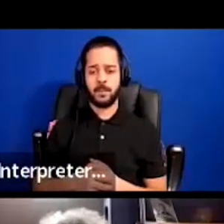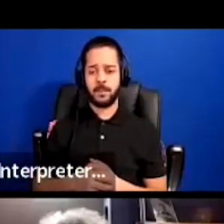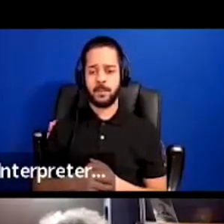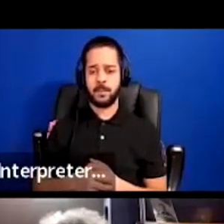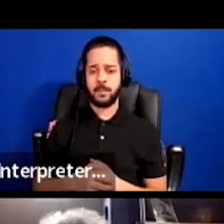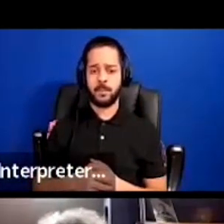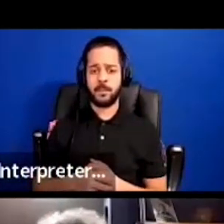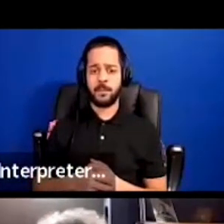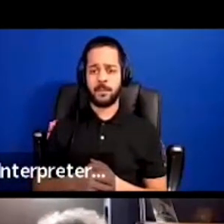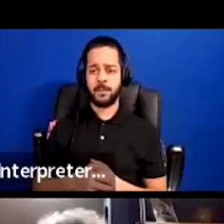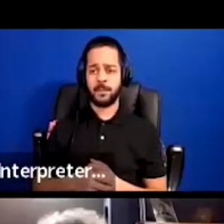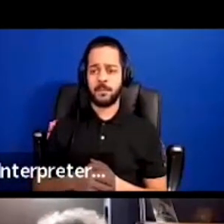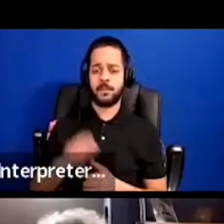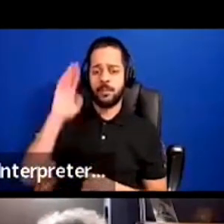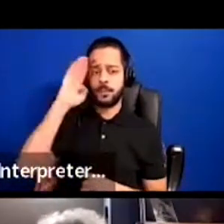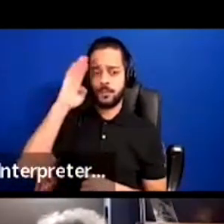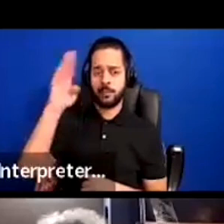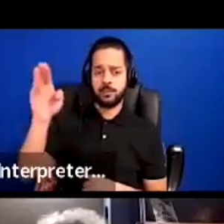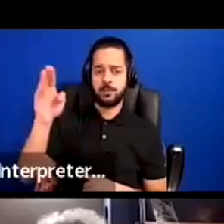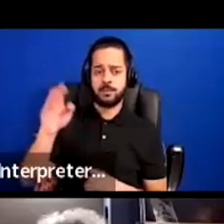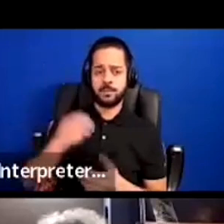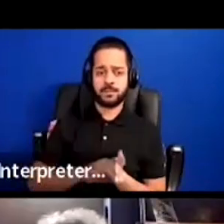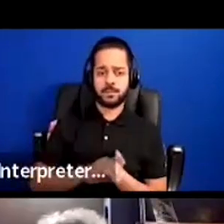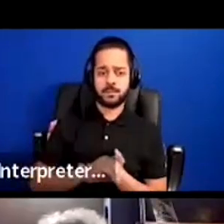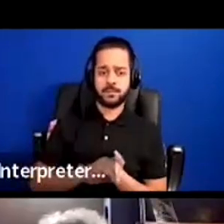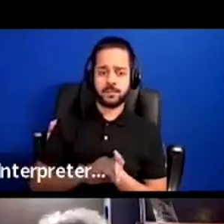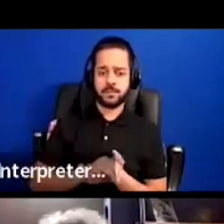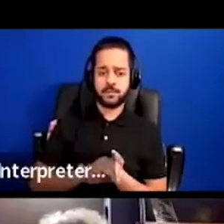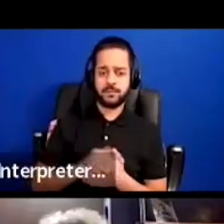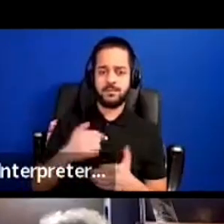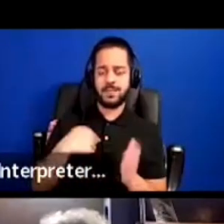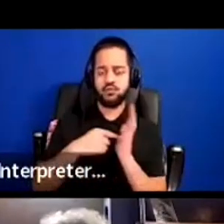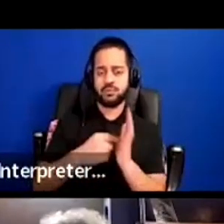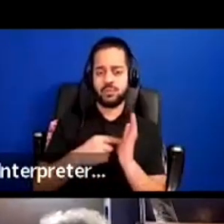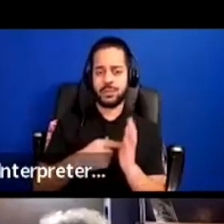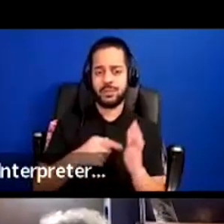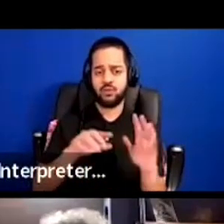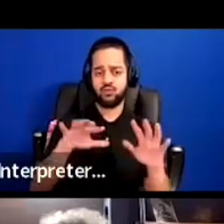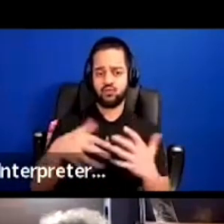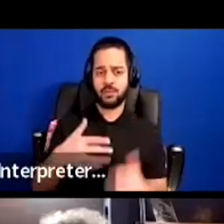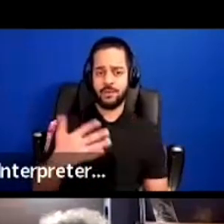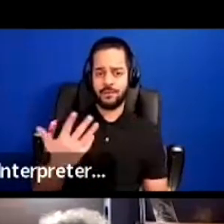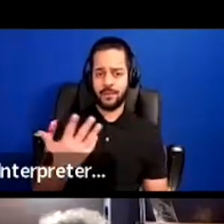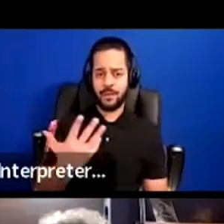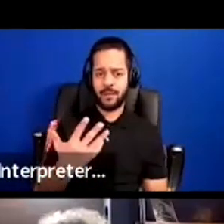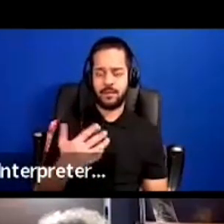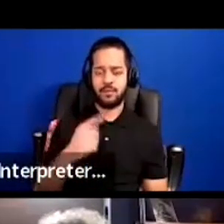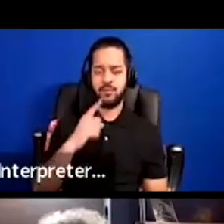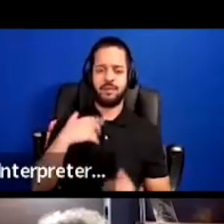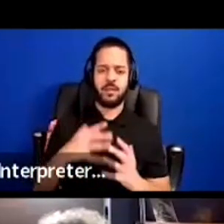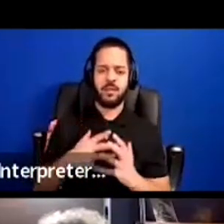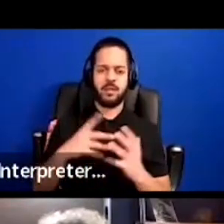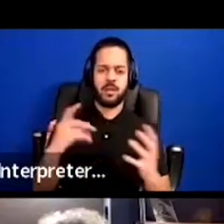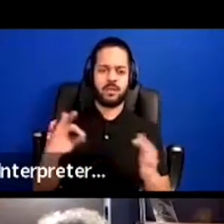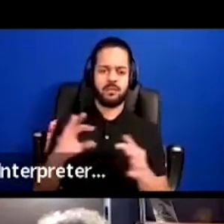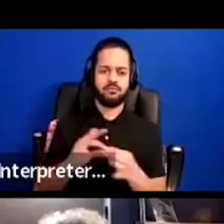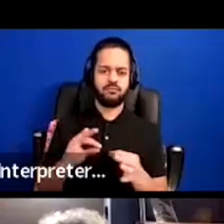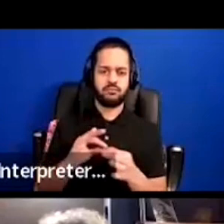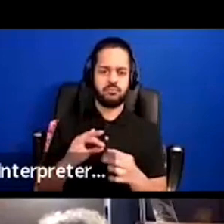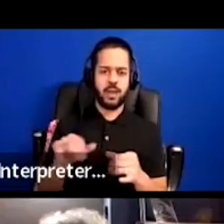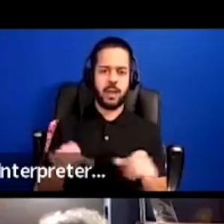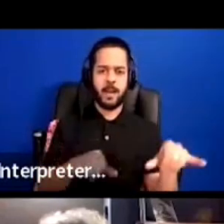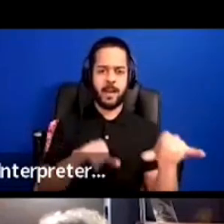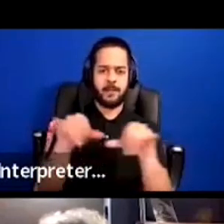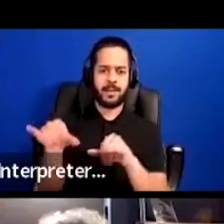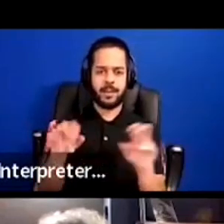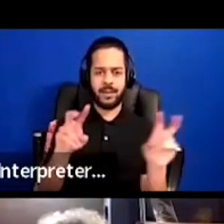Hi, Aggie Callahan from Villa Maria School, representing group 5. We had a lot of common themes to